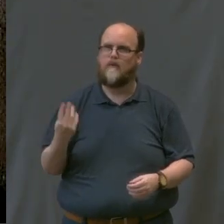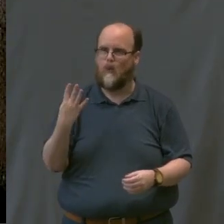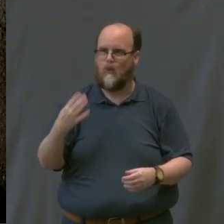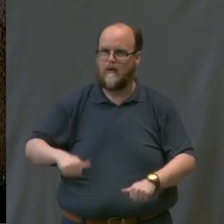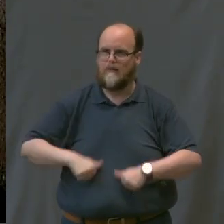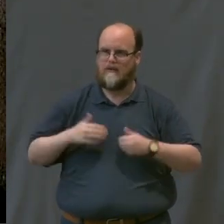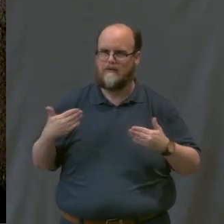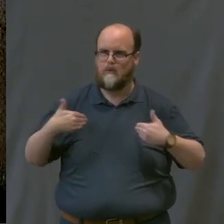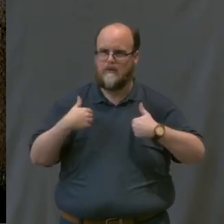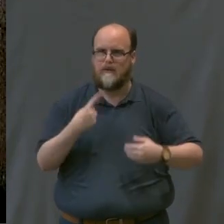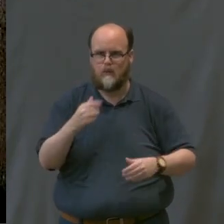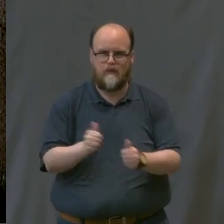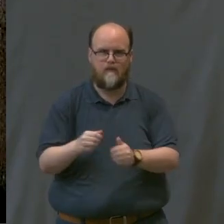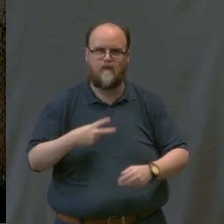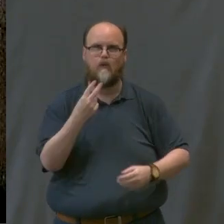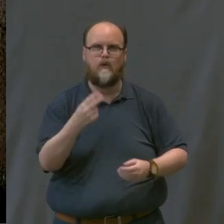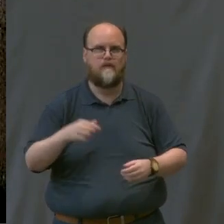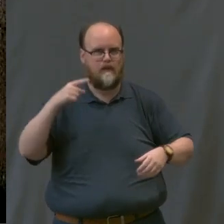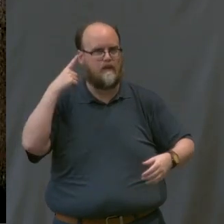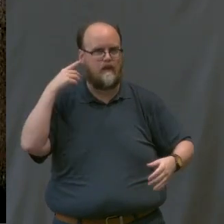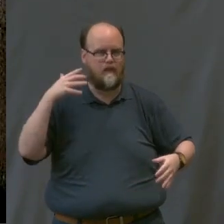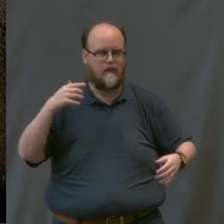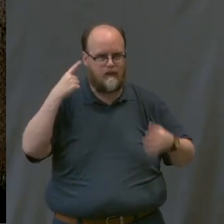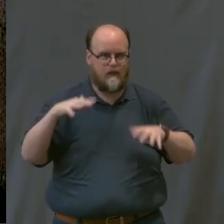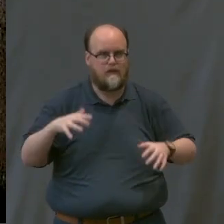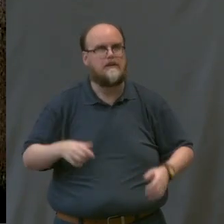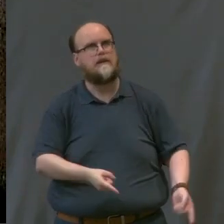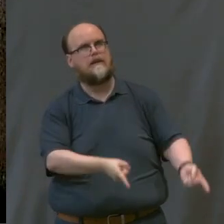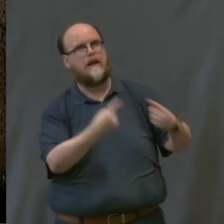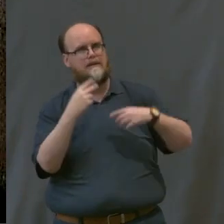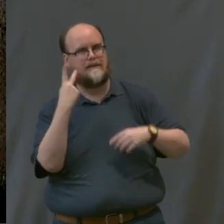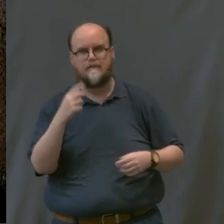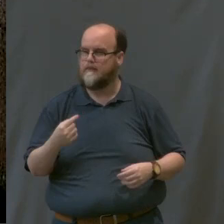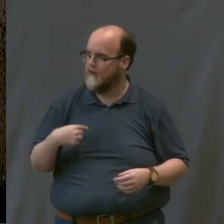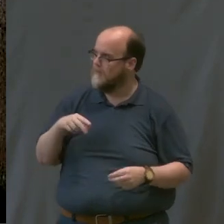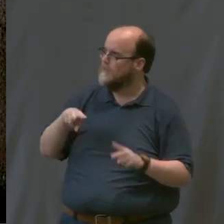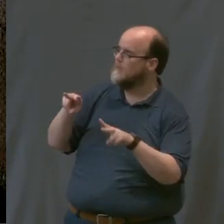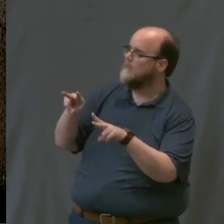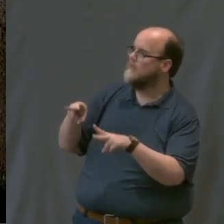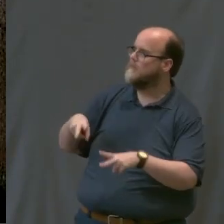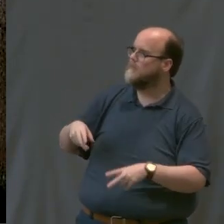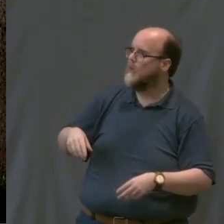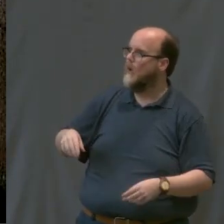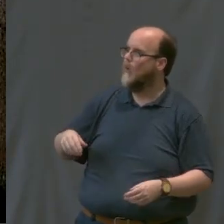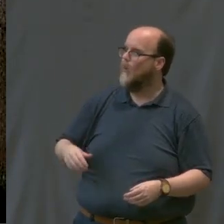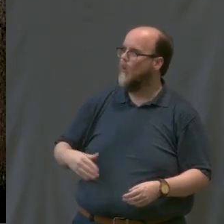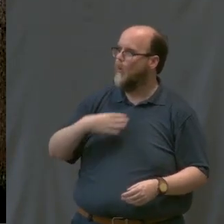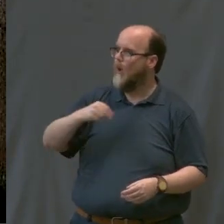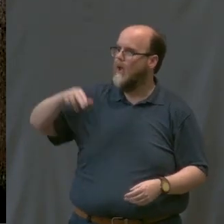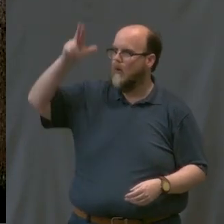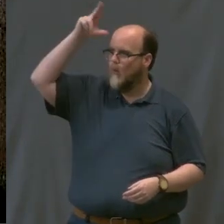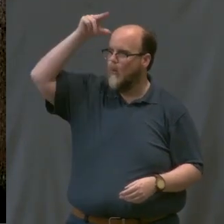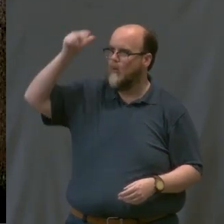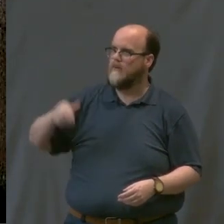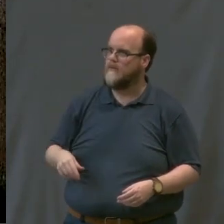with a voice like thunder, "Come and see." And I looked, and behold, a white horse.